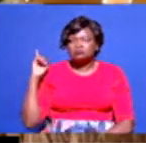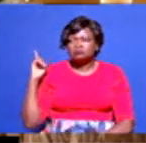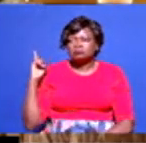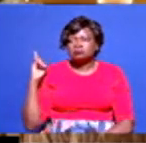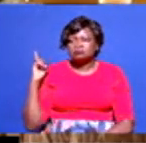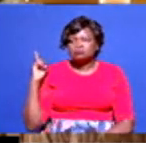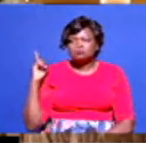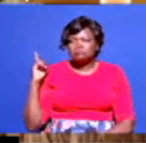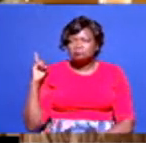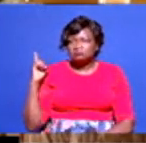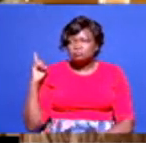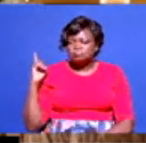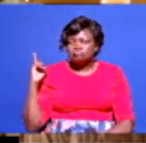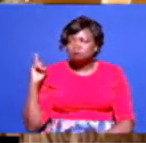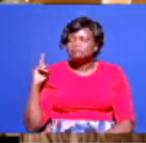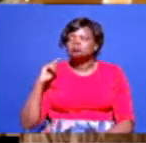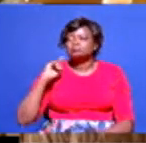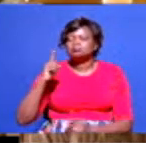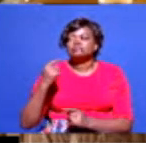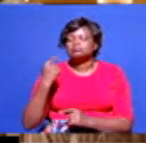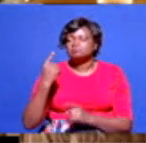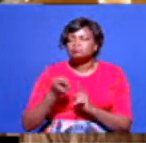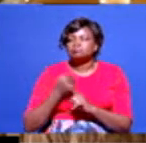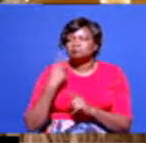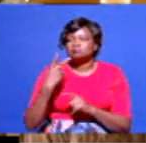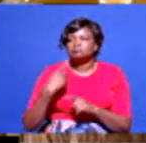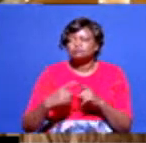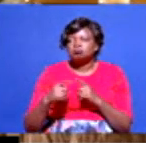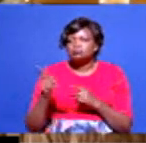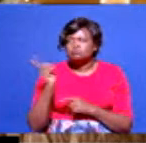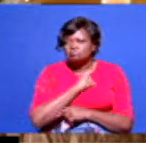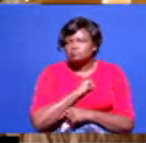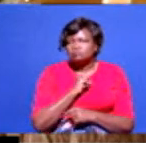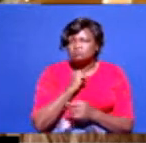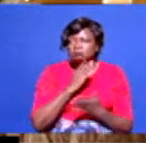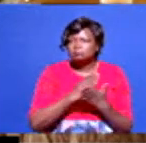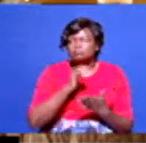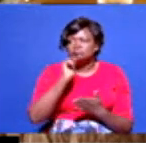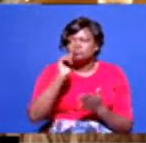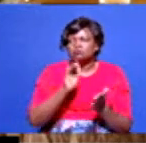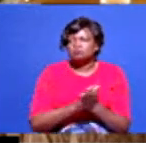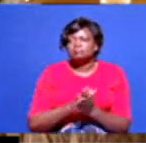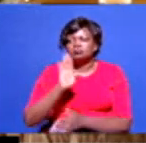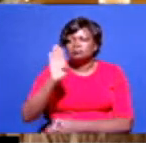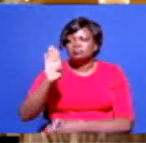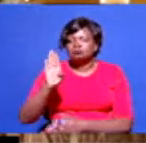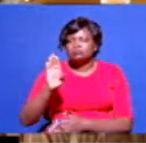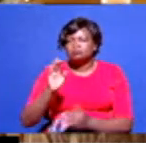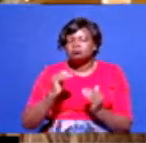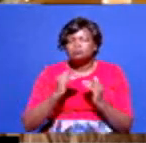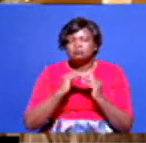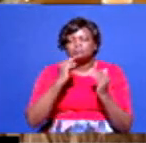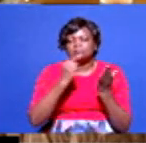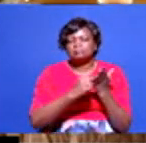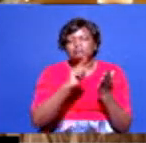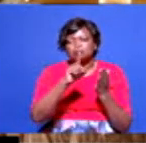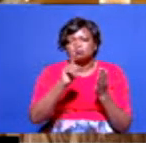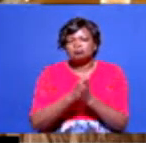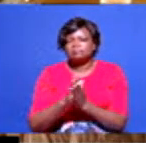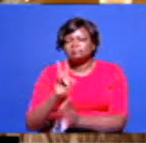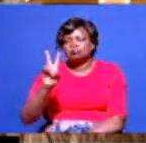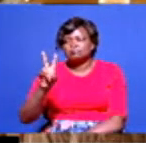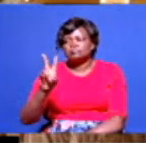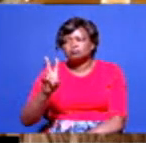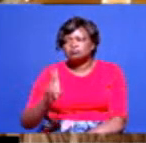2 years, completing what was then called Sub A and Sub B, equivalent of Grade 1 and Grade 2. He would